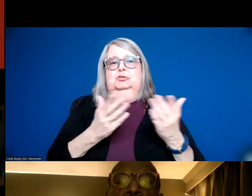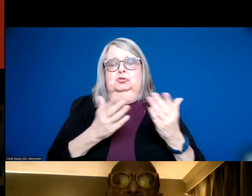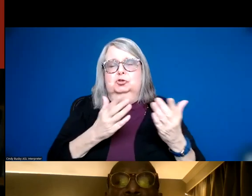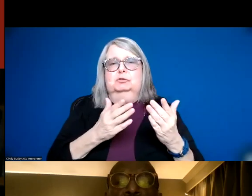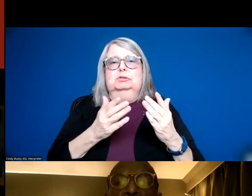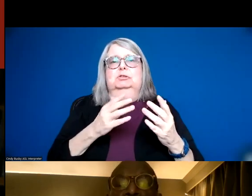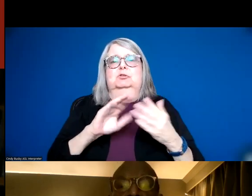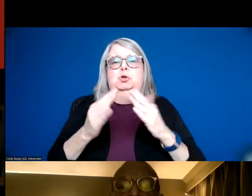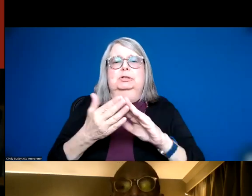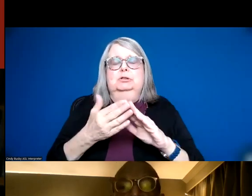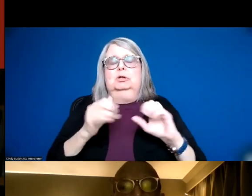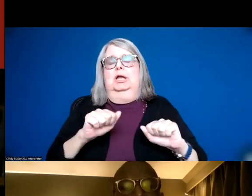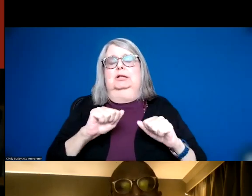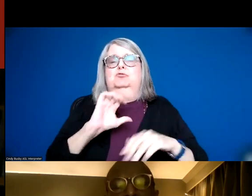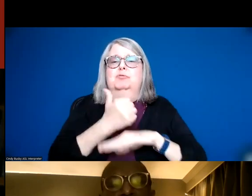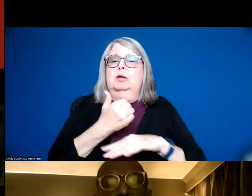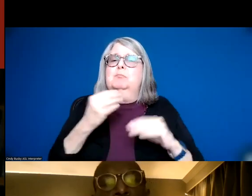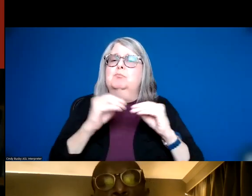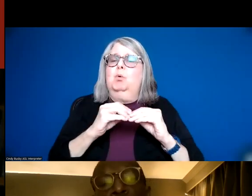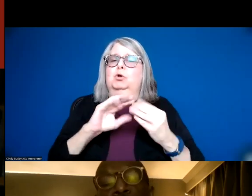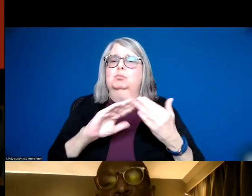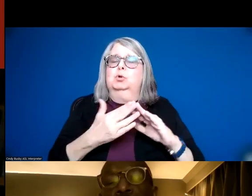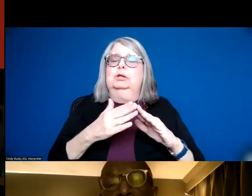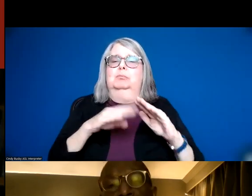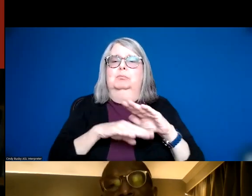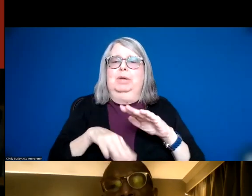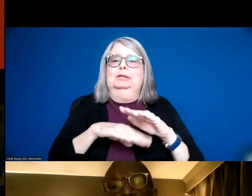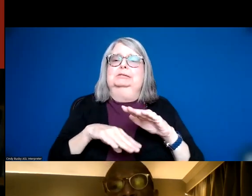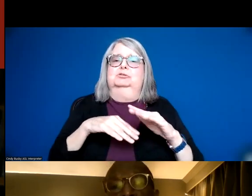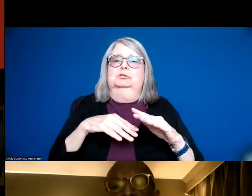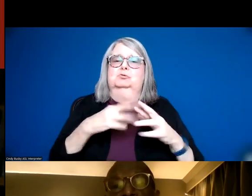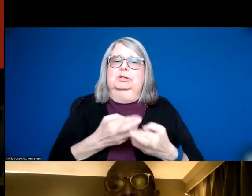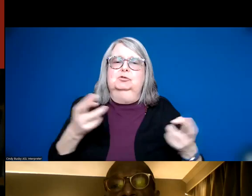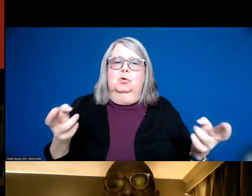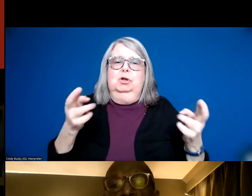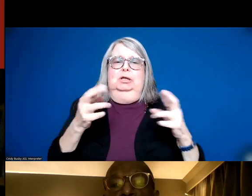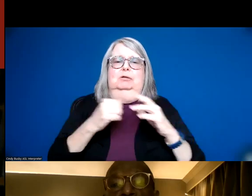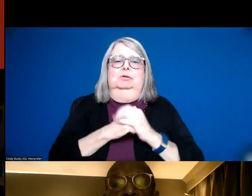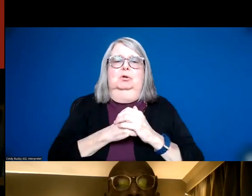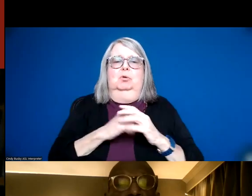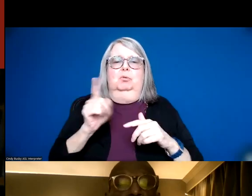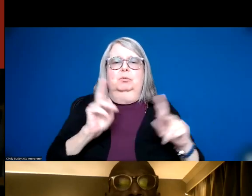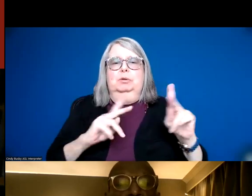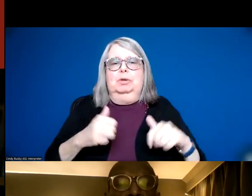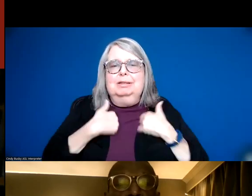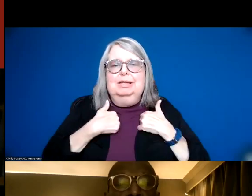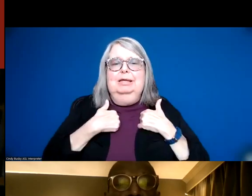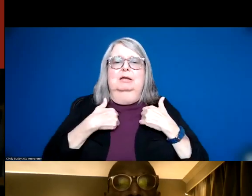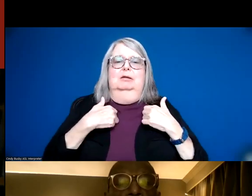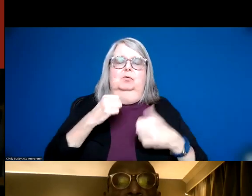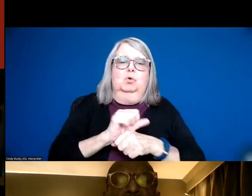more community-based resources that provide access to the upstream treatment in communities where people live, work, play, and